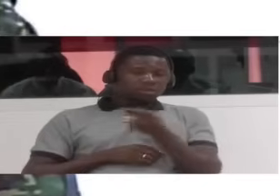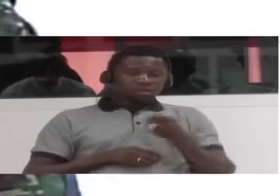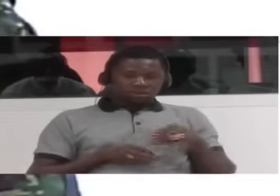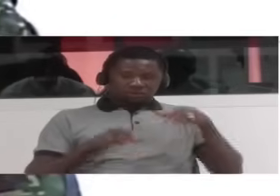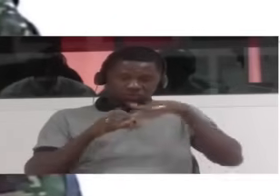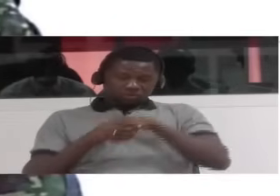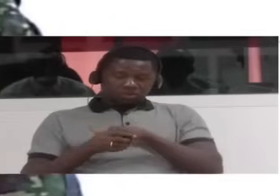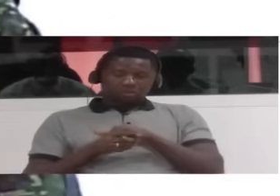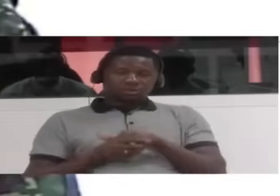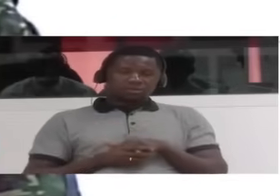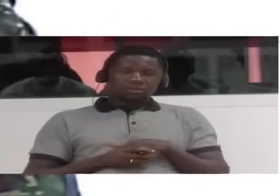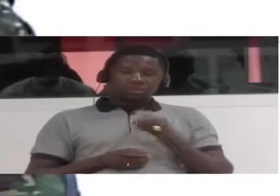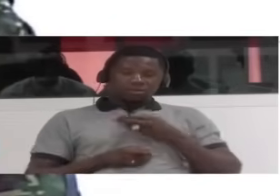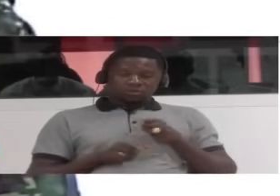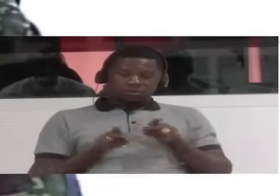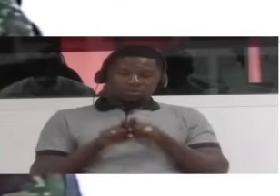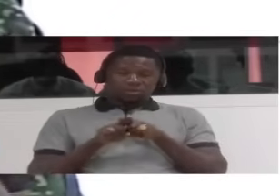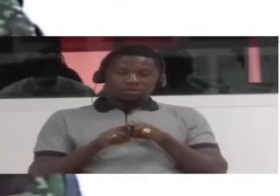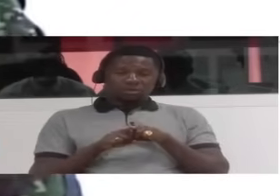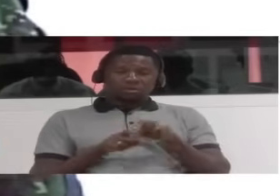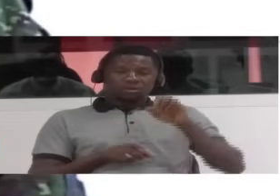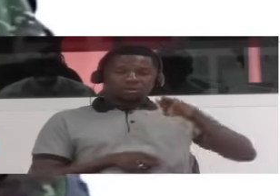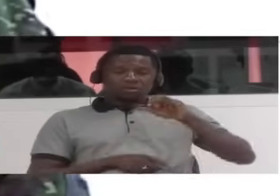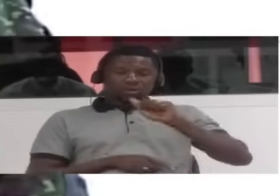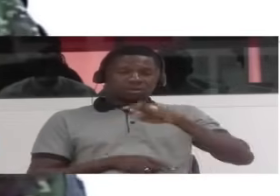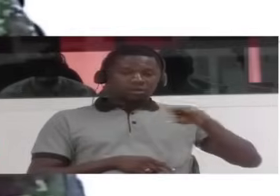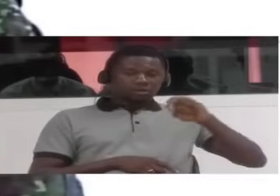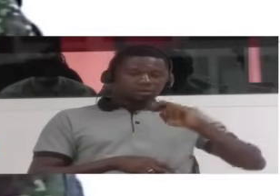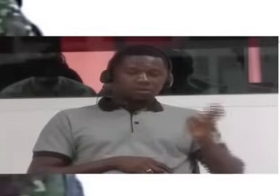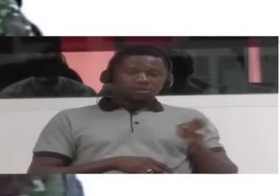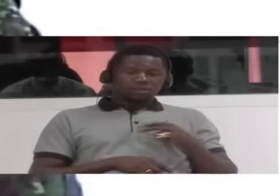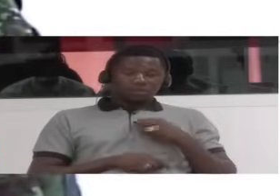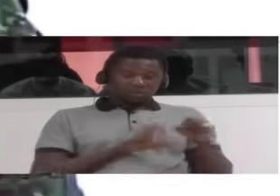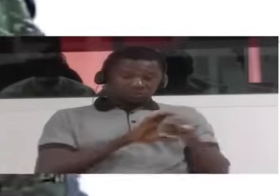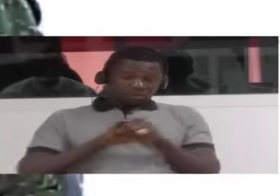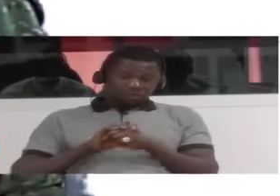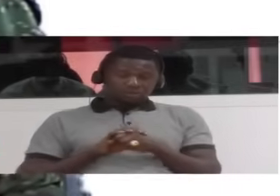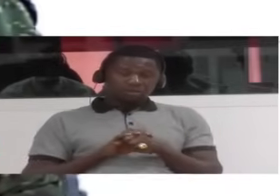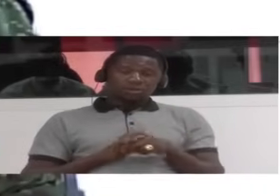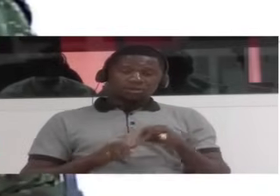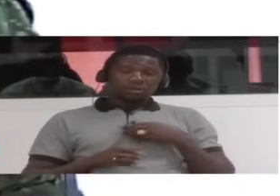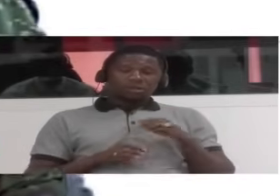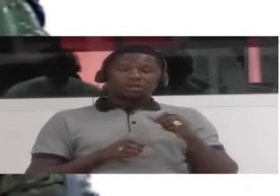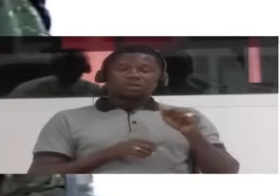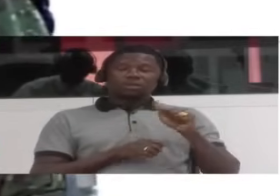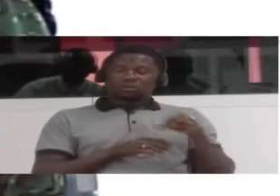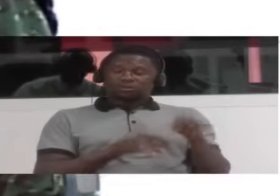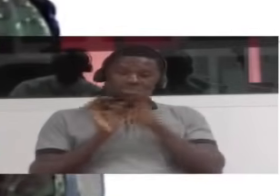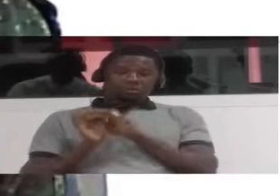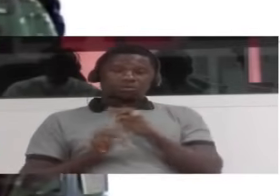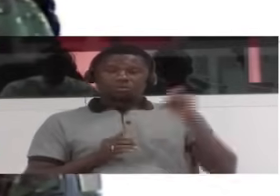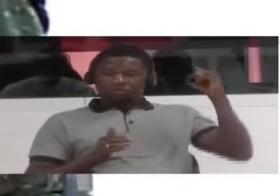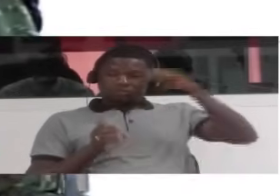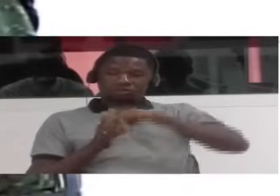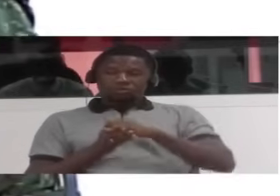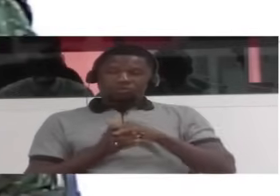was with Almamo Mane in this coup d'etat. Almamo Mane took him to Yundum, that he was going to help them to